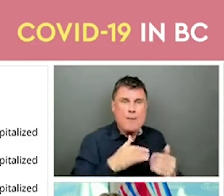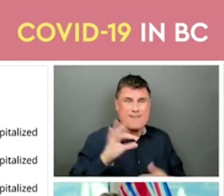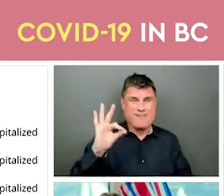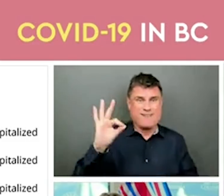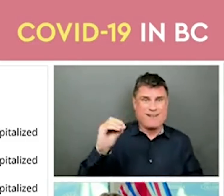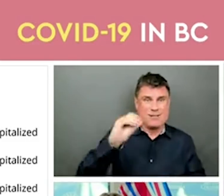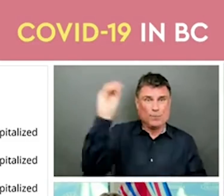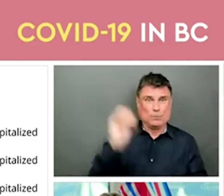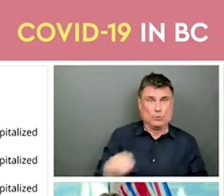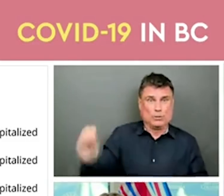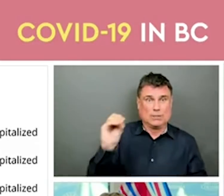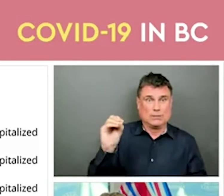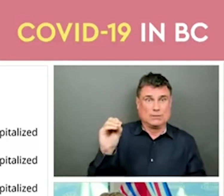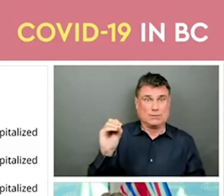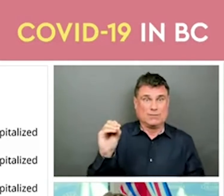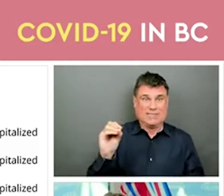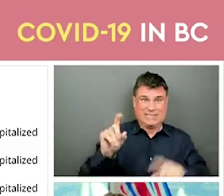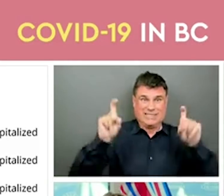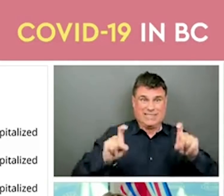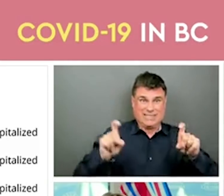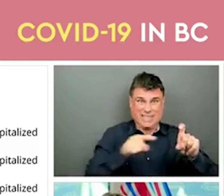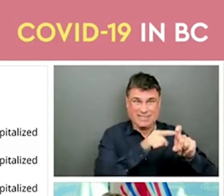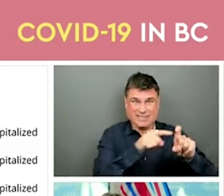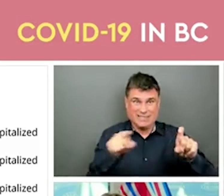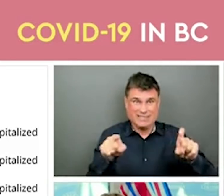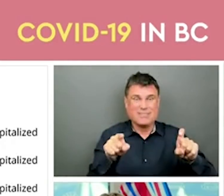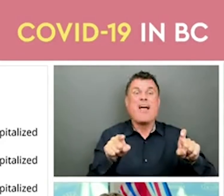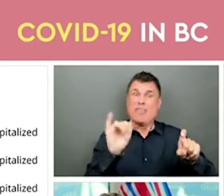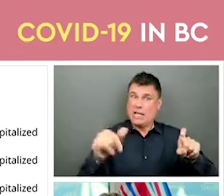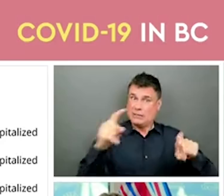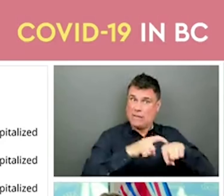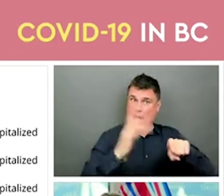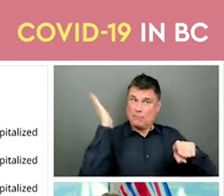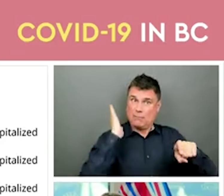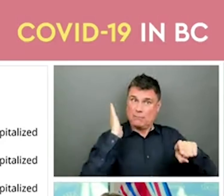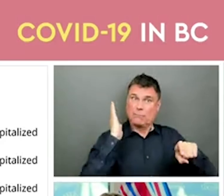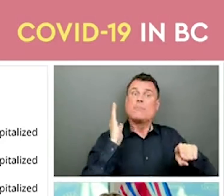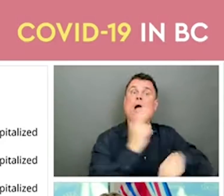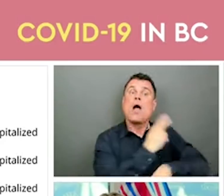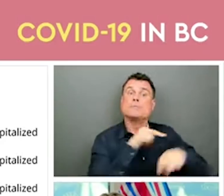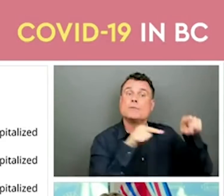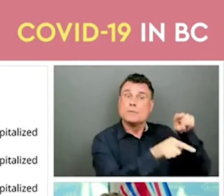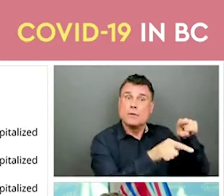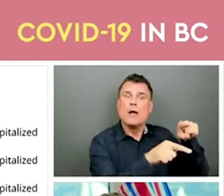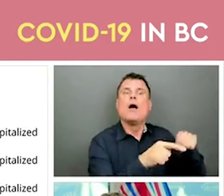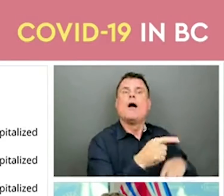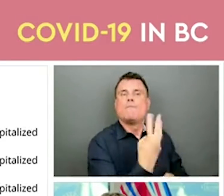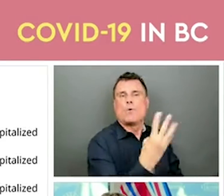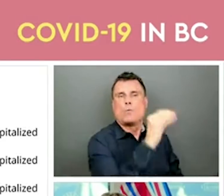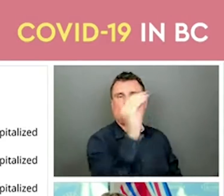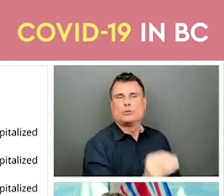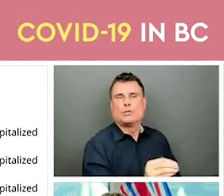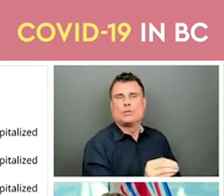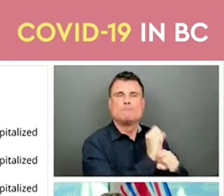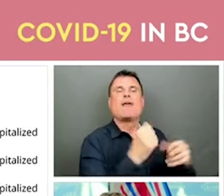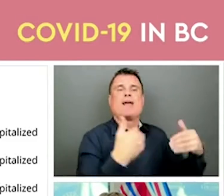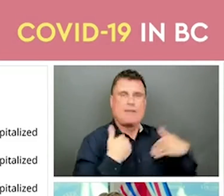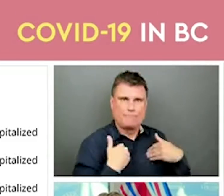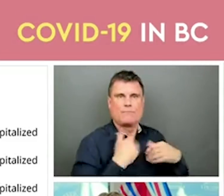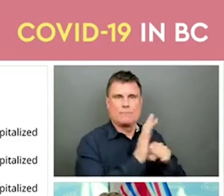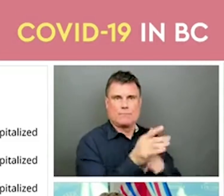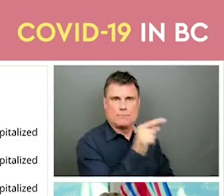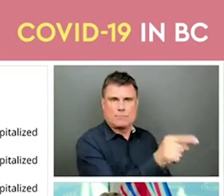the hospitalization was about 4%. For people who were identified as having the B117, and that's